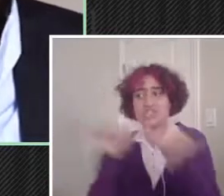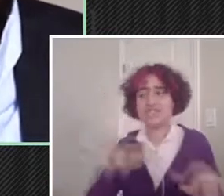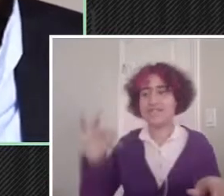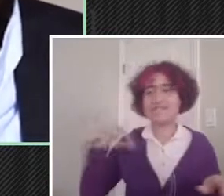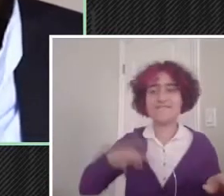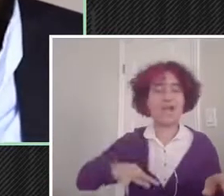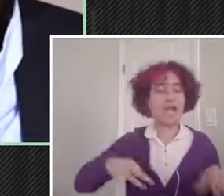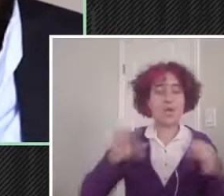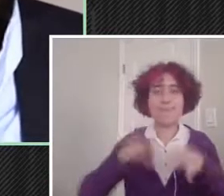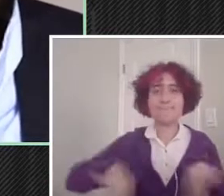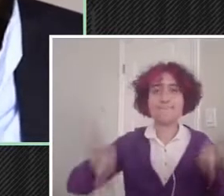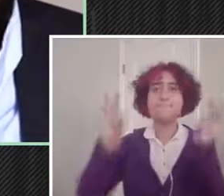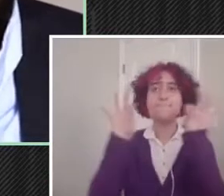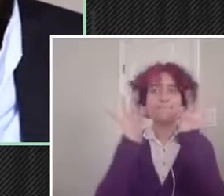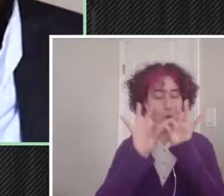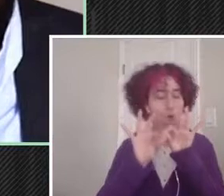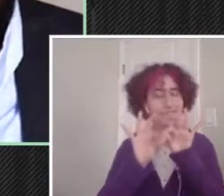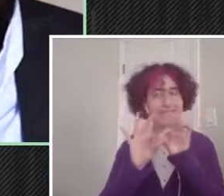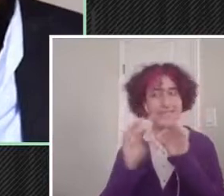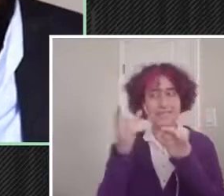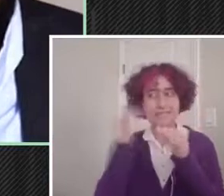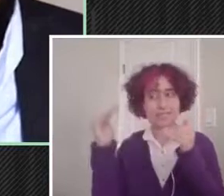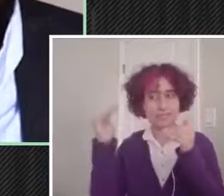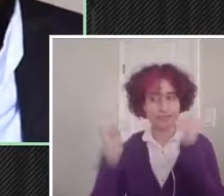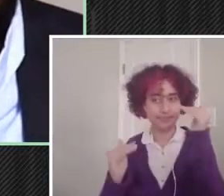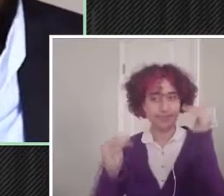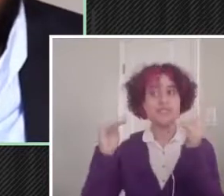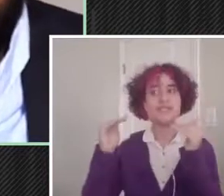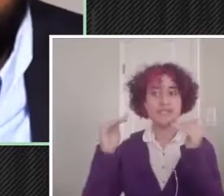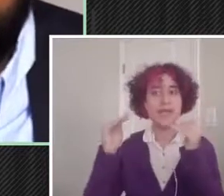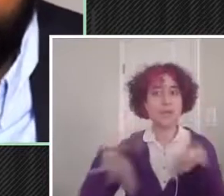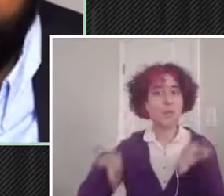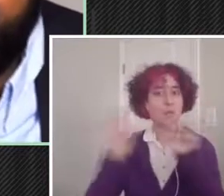nimble in places that we have not been as nimble.